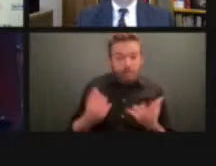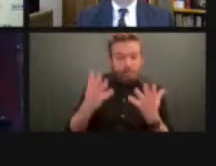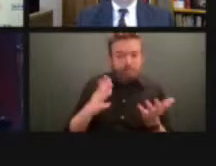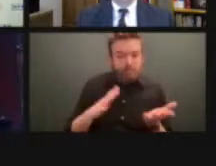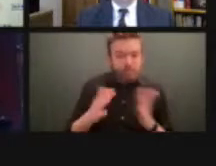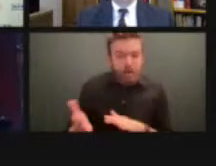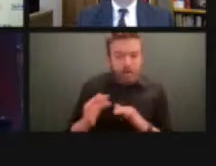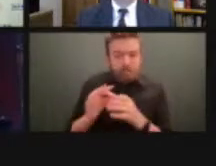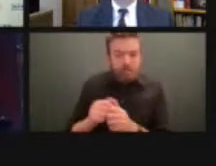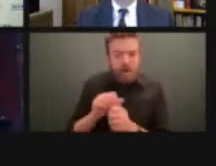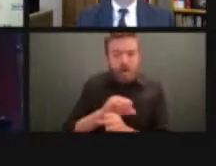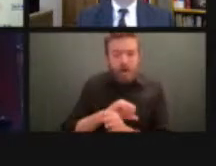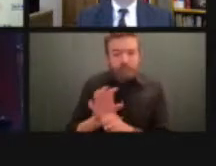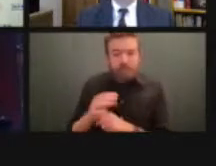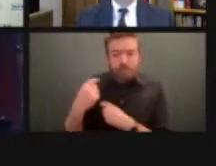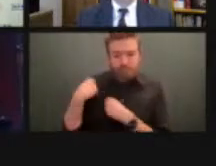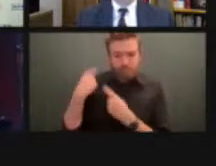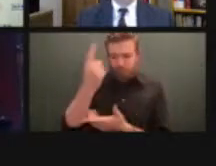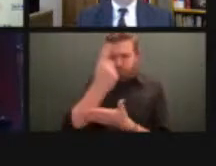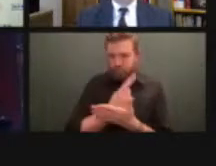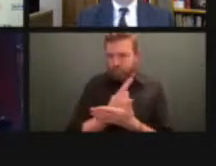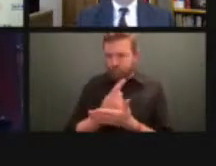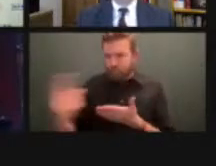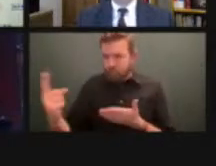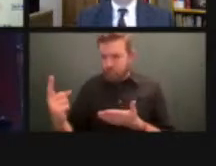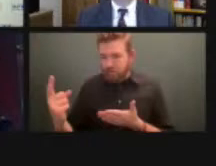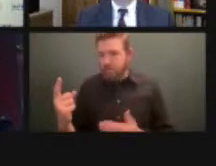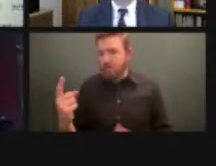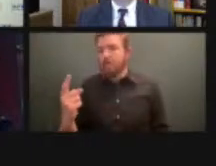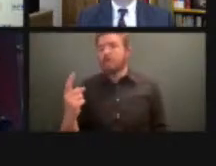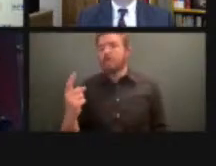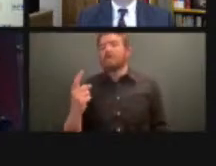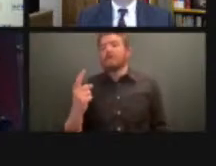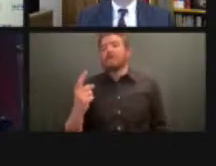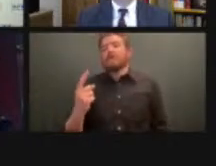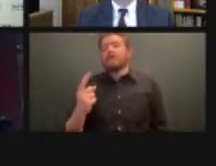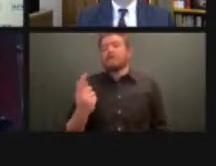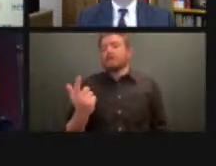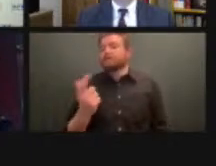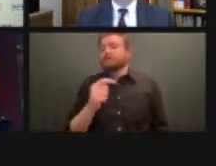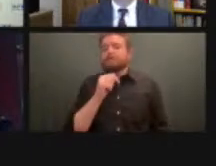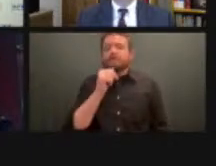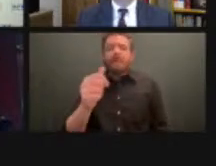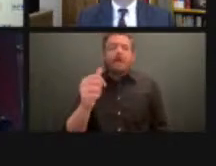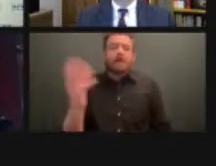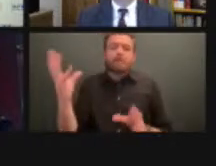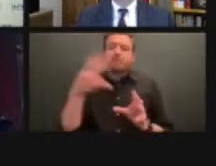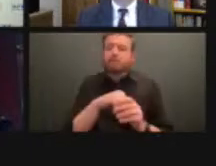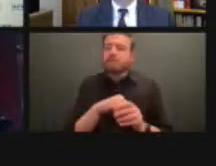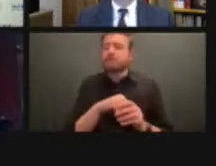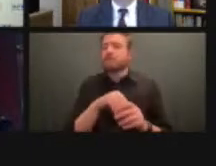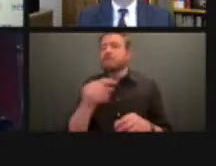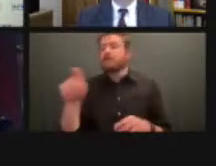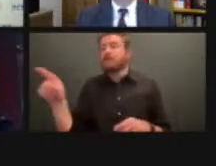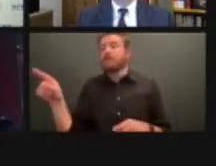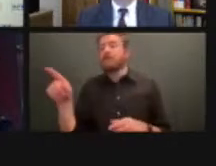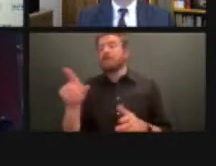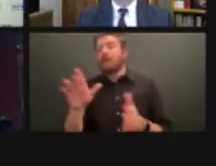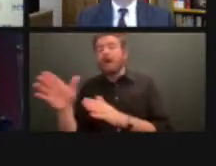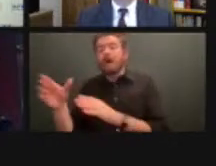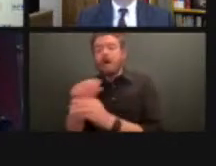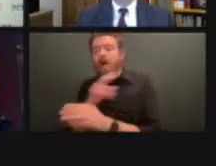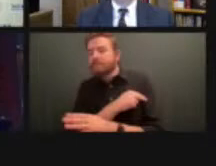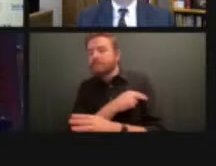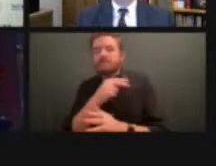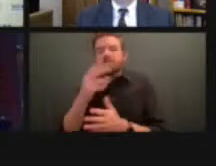these are confirmed. This does not include the losses of life in our hospitals. By way of example, yesterday our hospitals